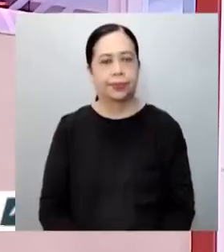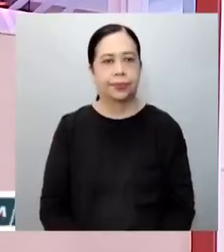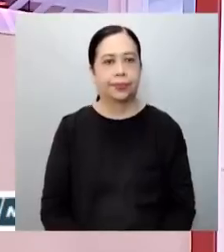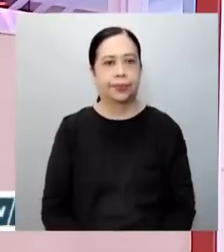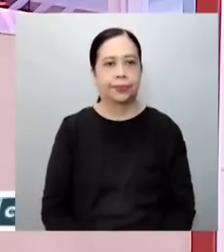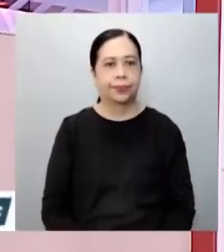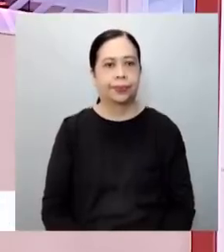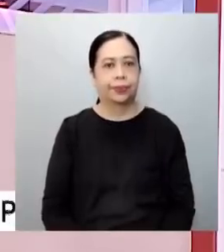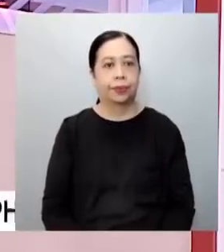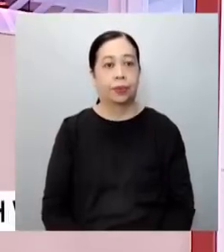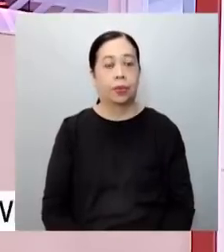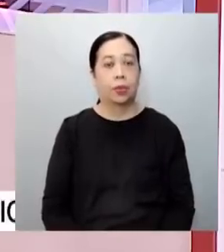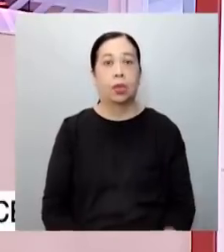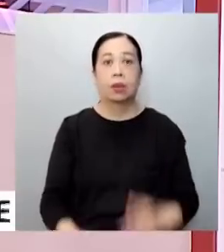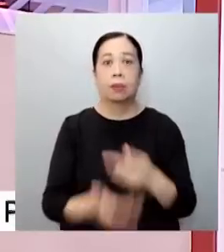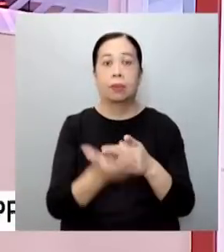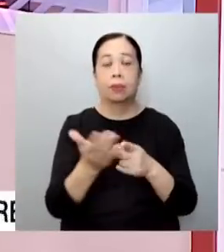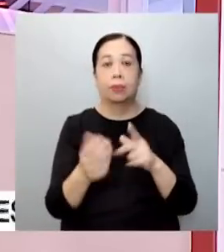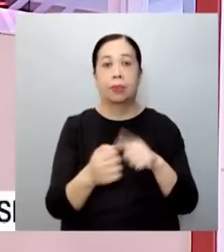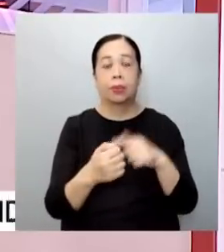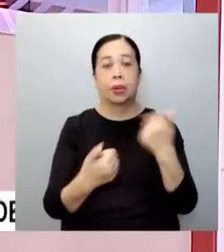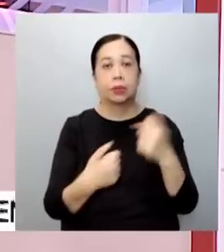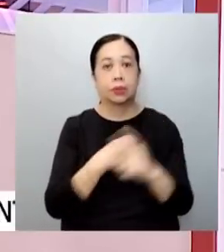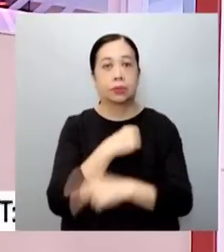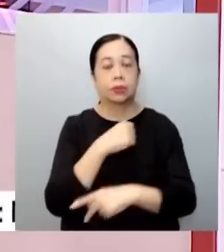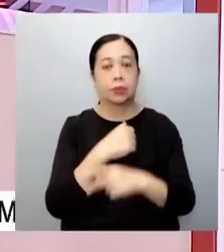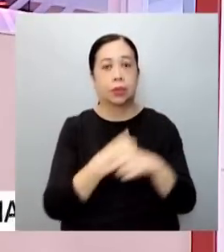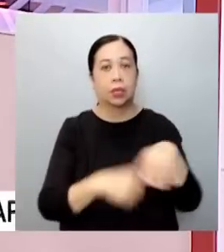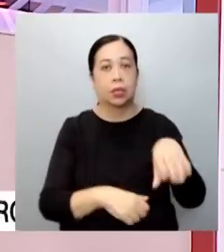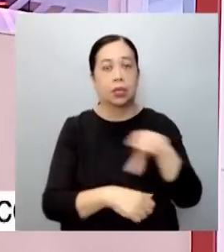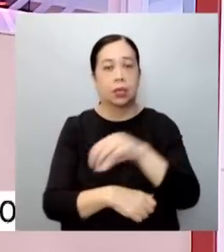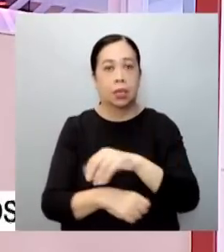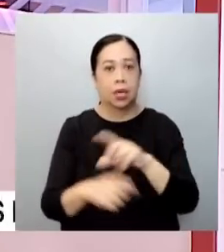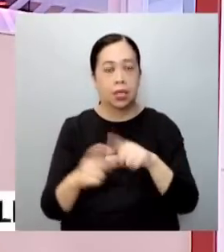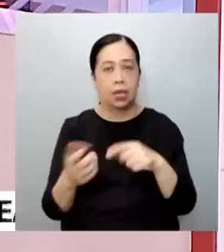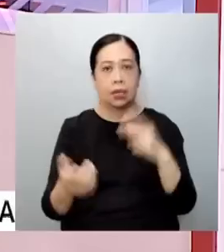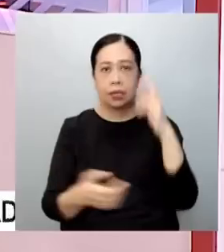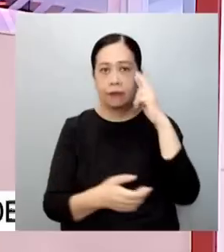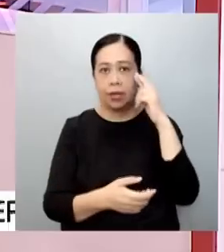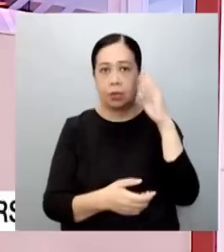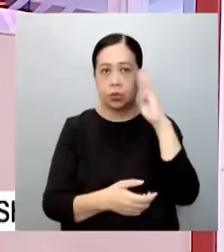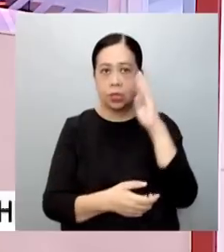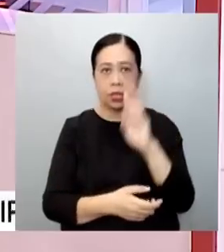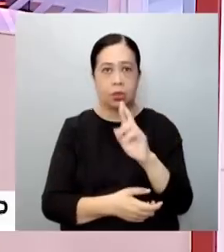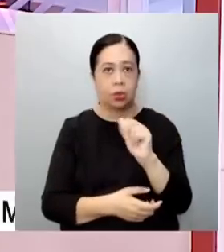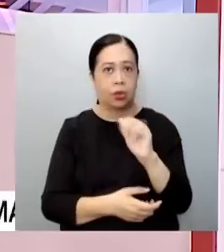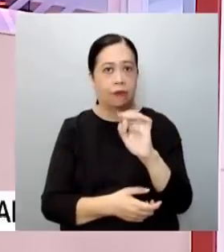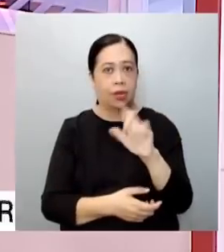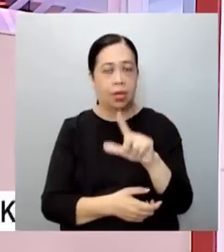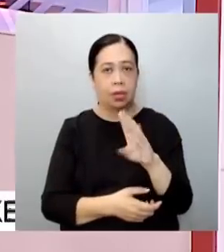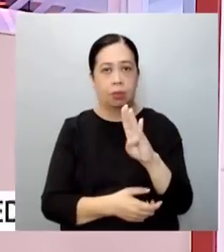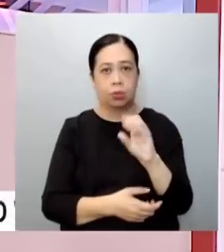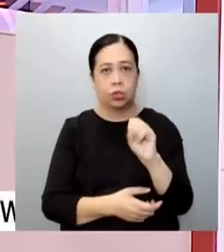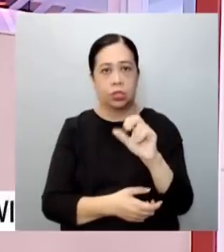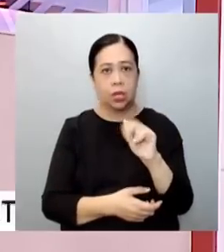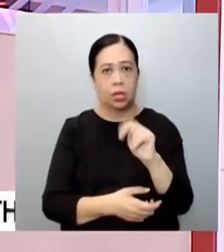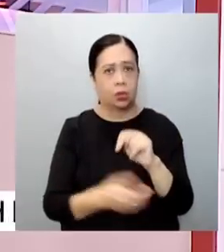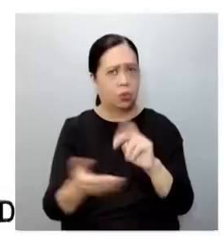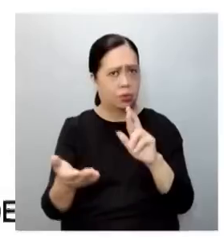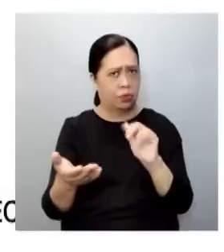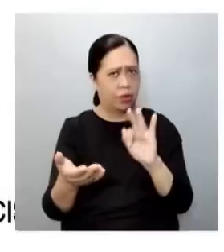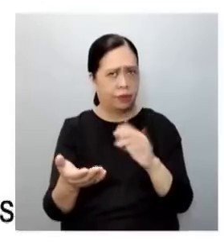Well, parts of the province of Cagayan experiencing heavy rainfall. Rafael Bosano is there to give us the latest. Now, Raf, over to you. Go